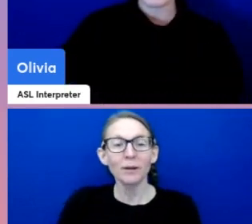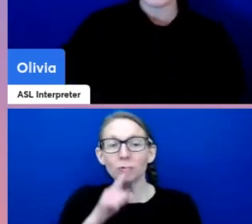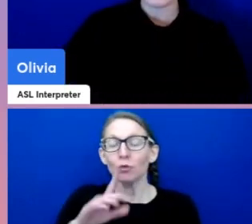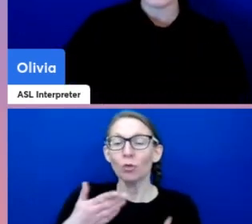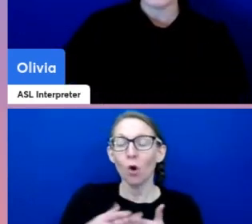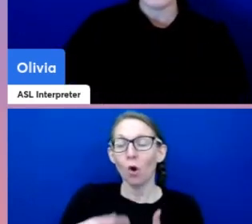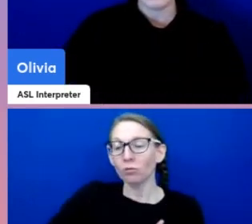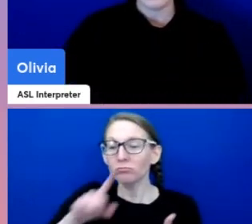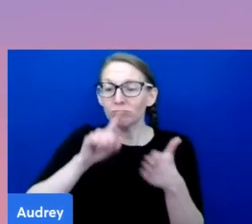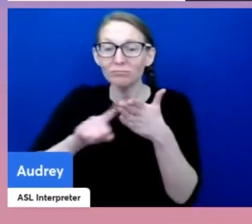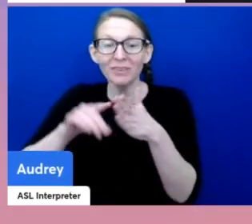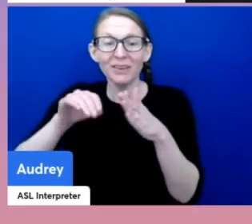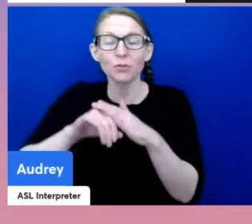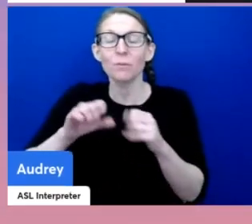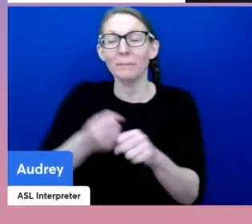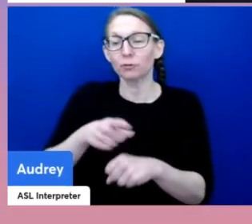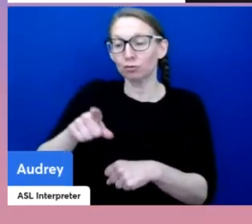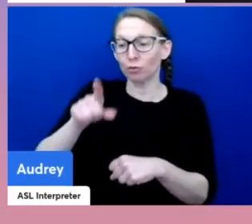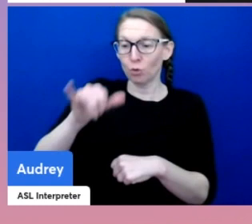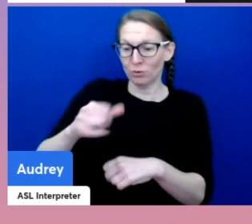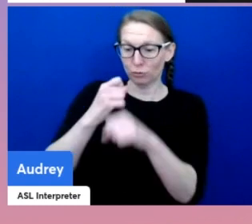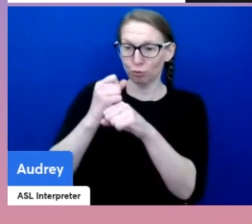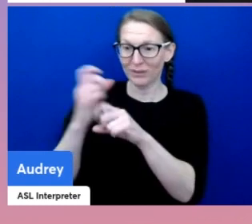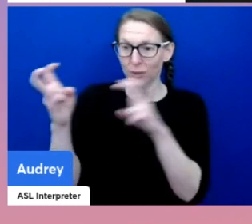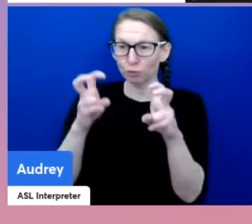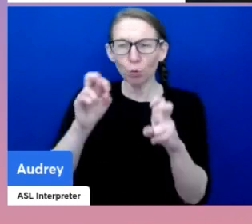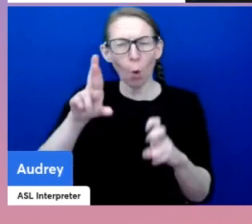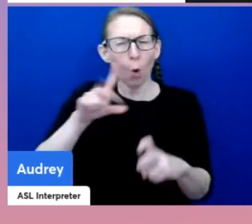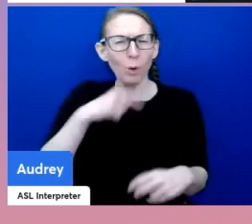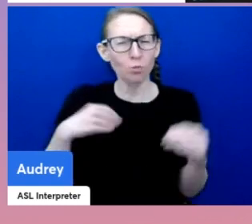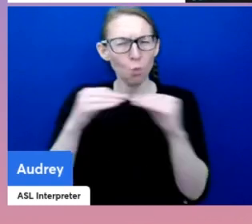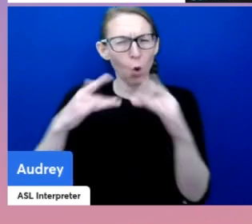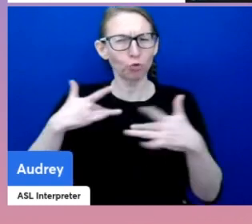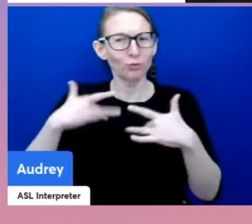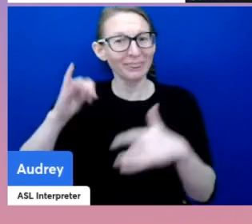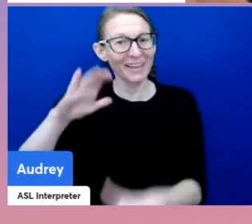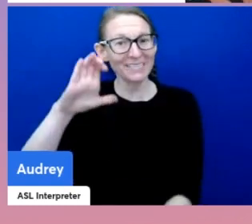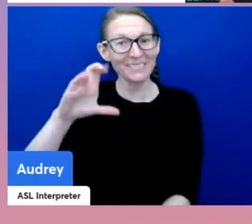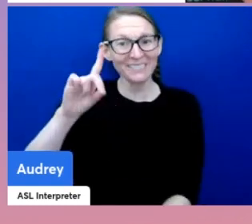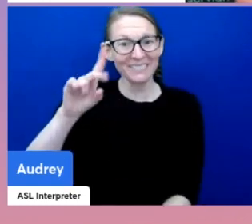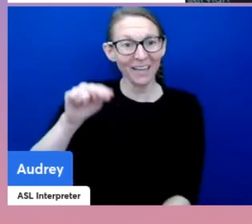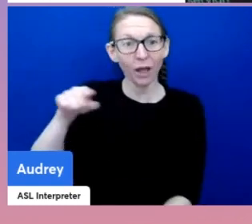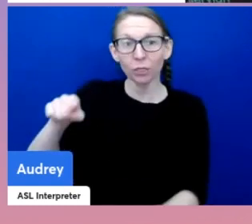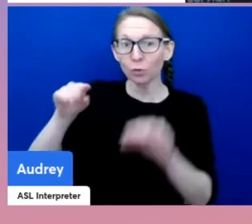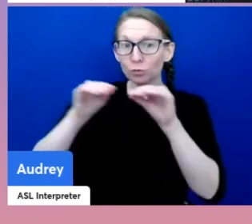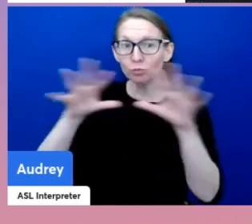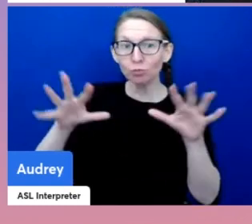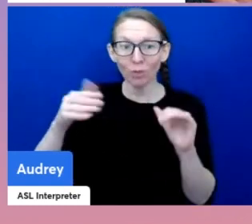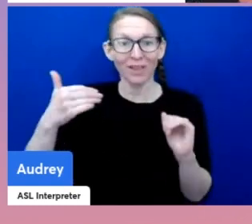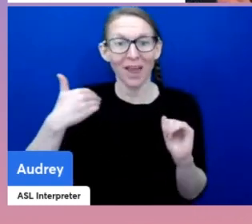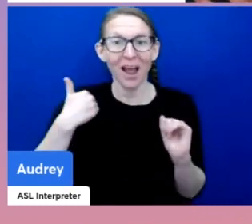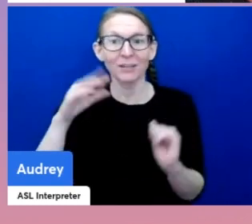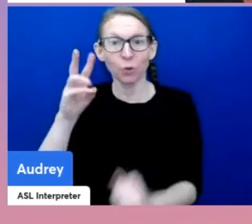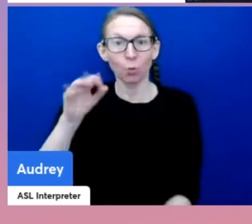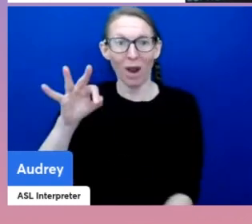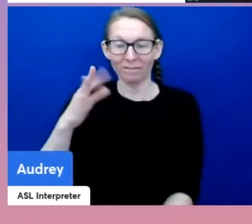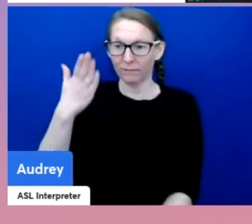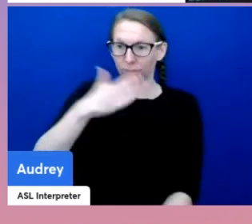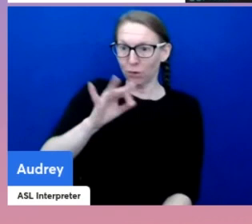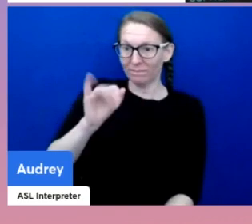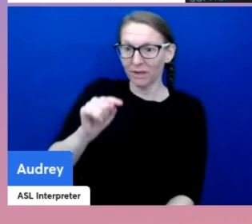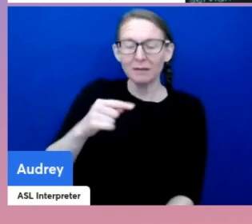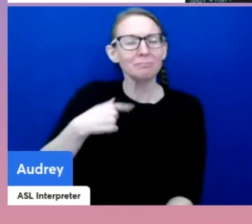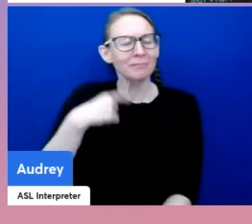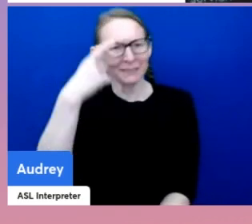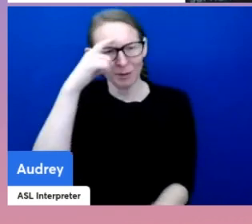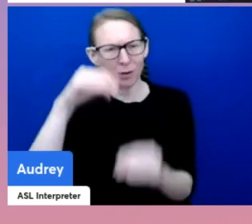rectify security issues? Or are we more concerned that the CDN that they're deploying has a WAF in front of it? I suspect in most cases